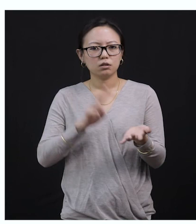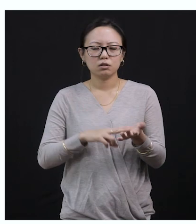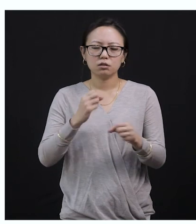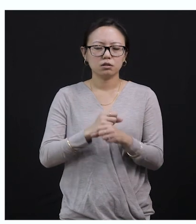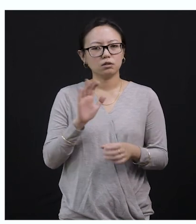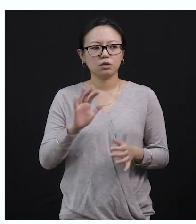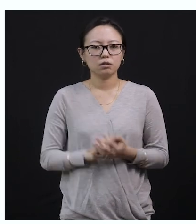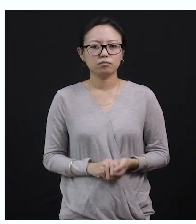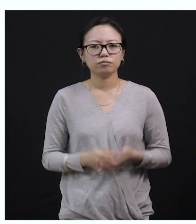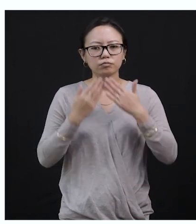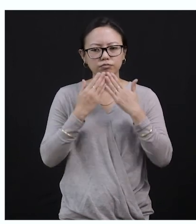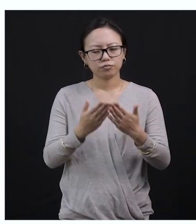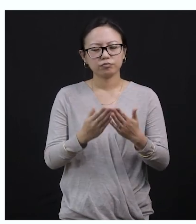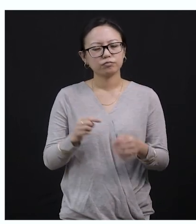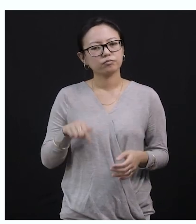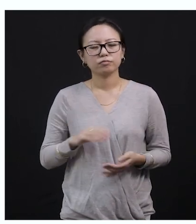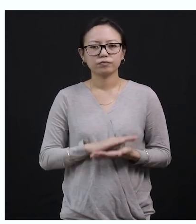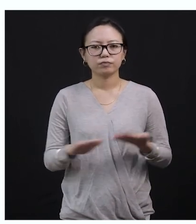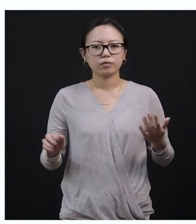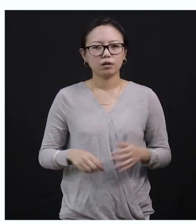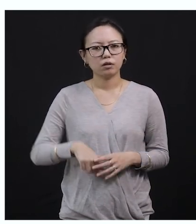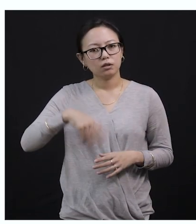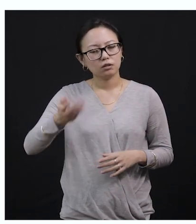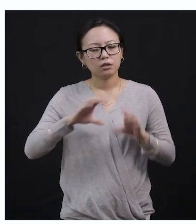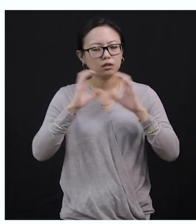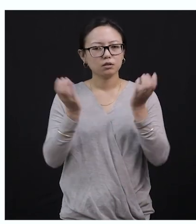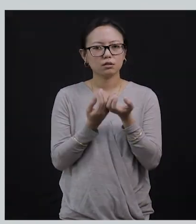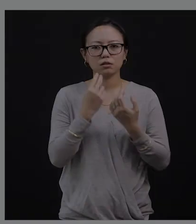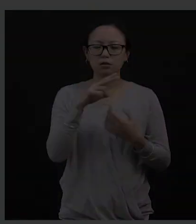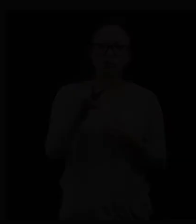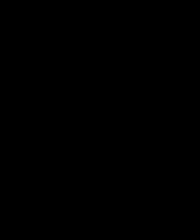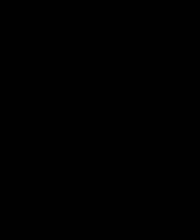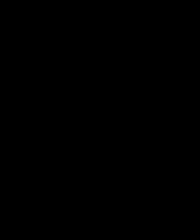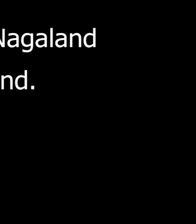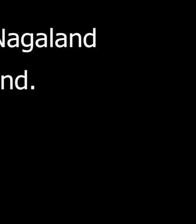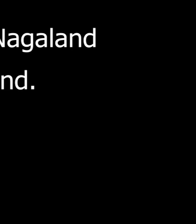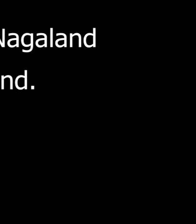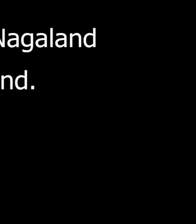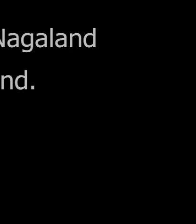dear students. We have come to the end of the chapter. I'll see you again in the next video lesson.